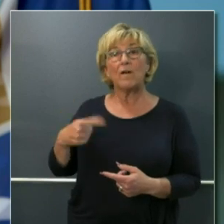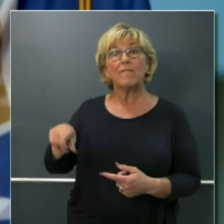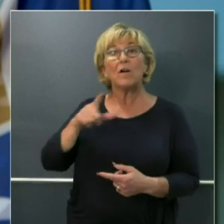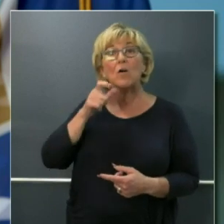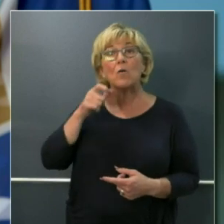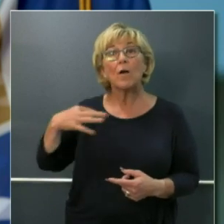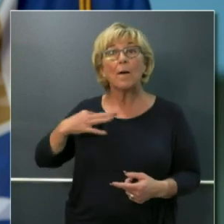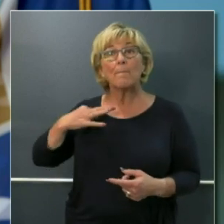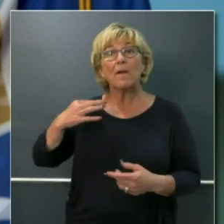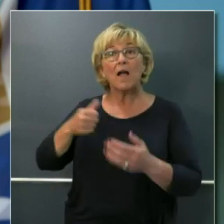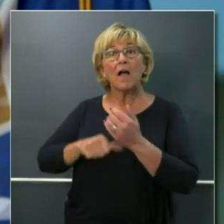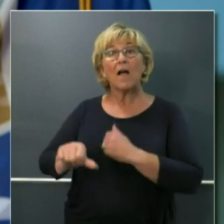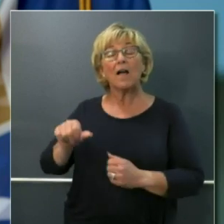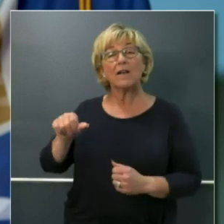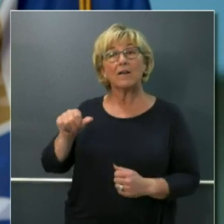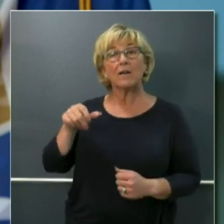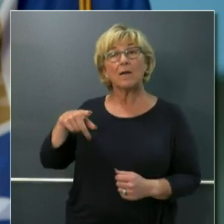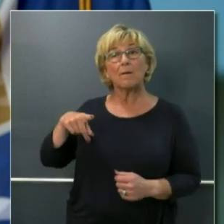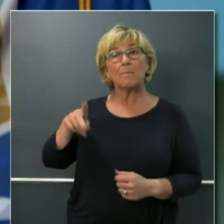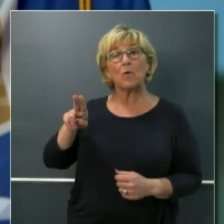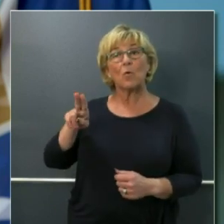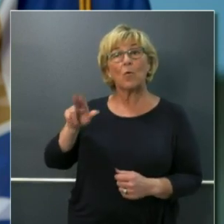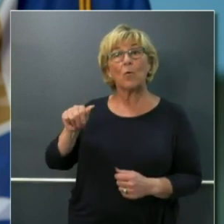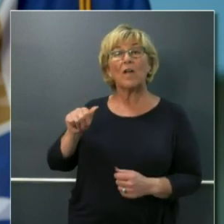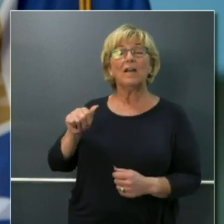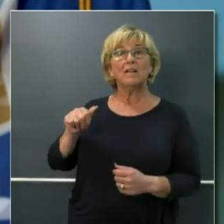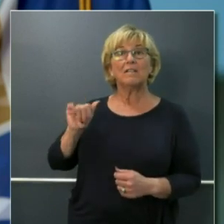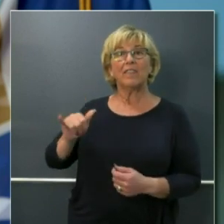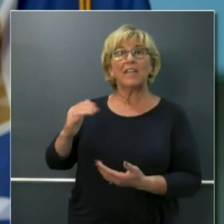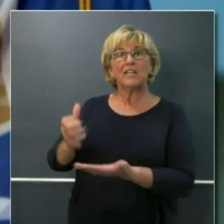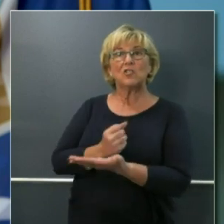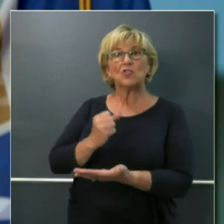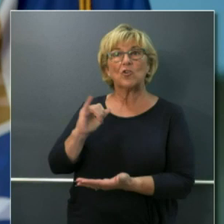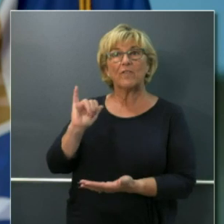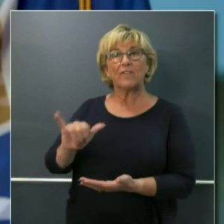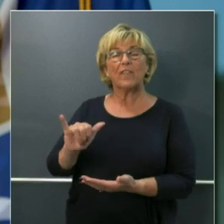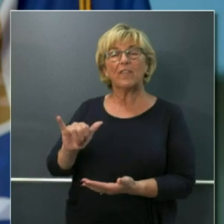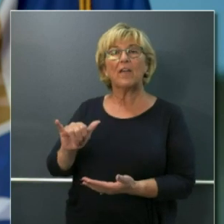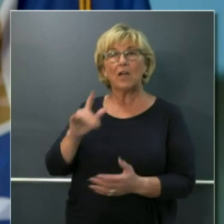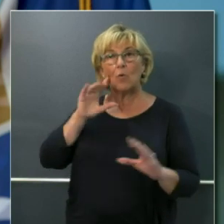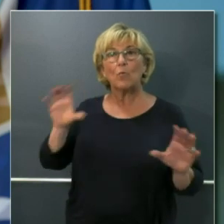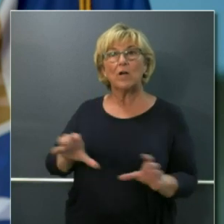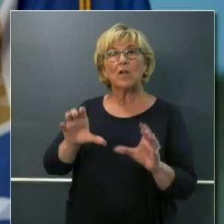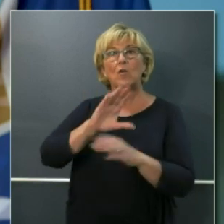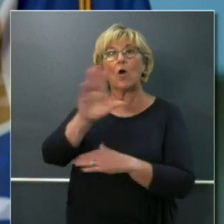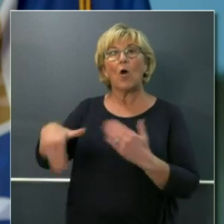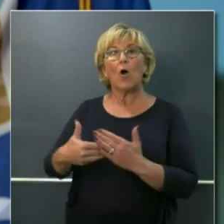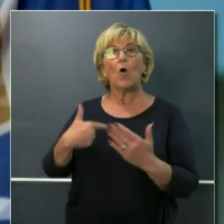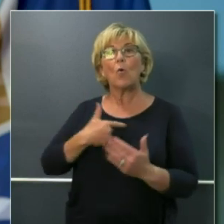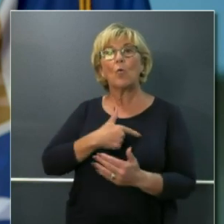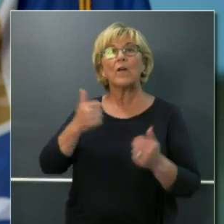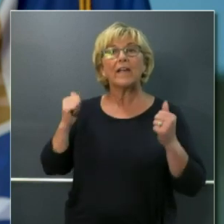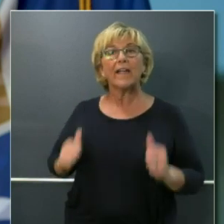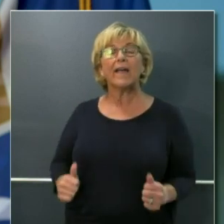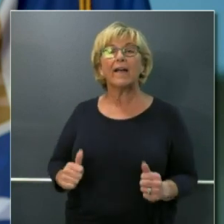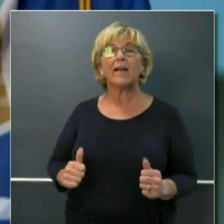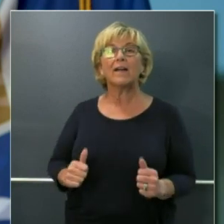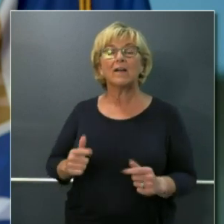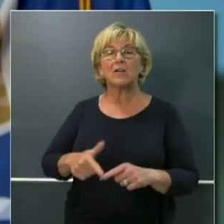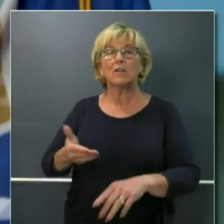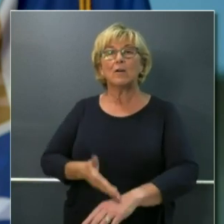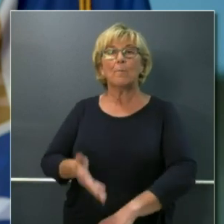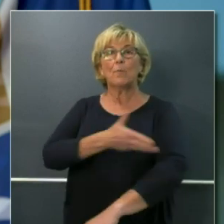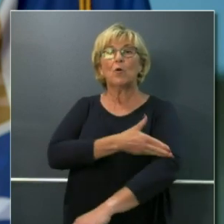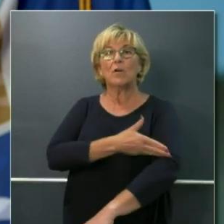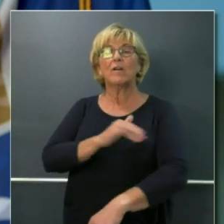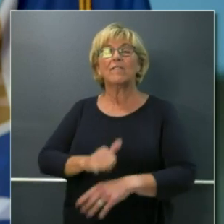under the PUA deserve it. And so we'll continue to do all we can, everything in our power, to improve